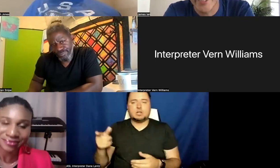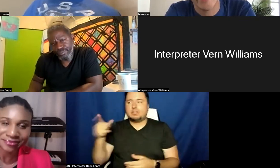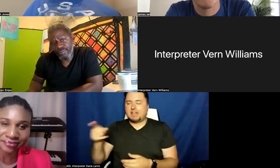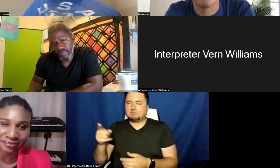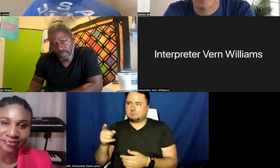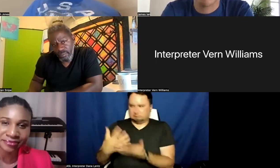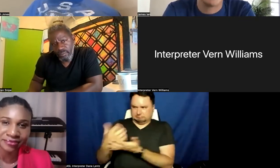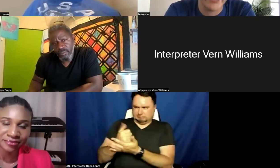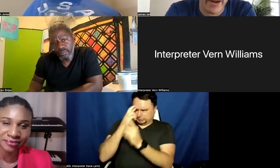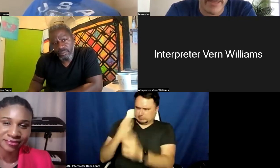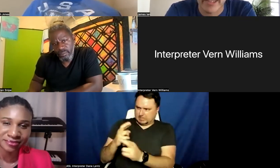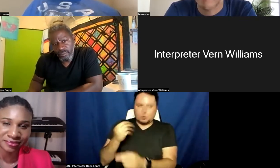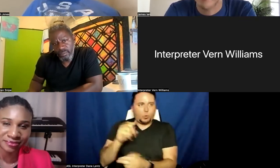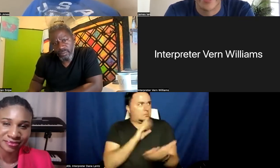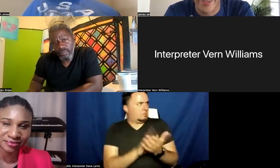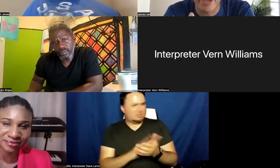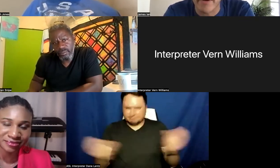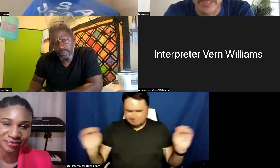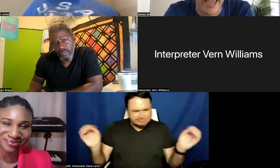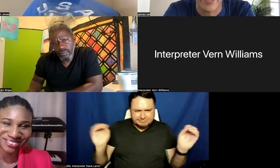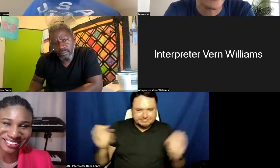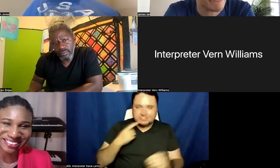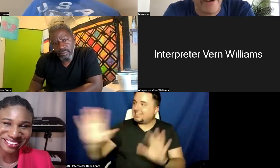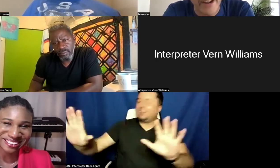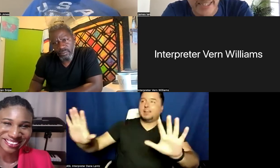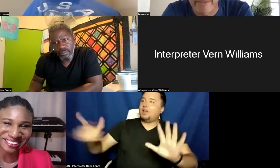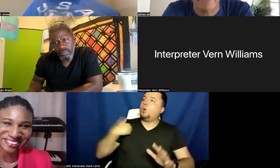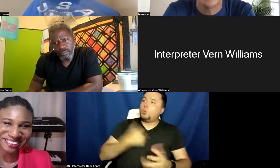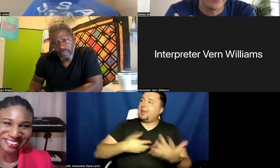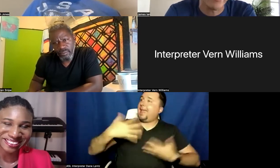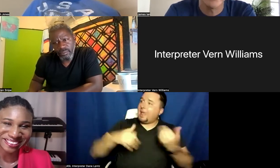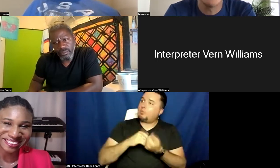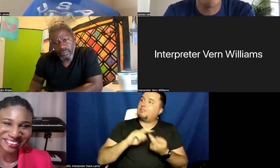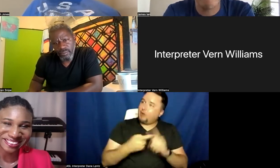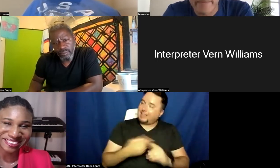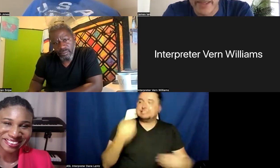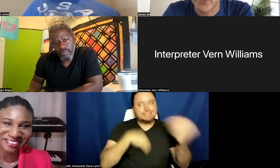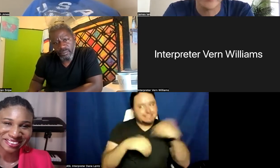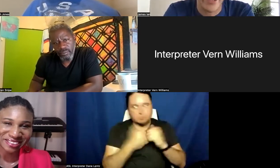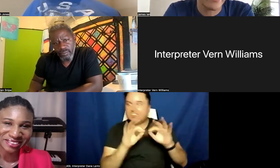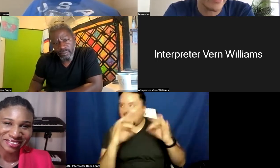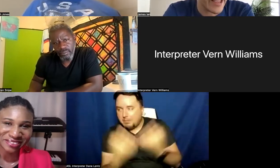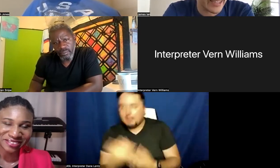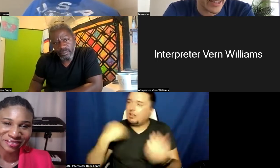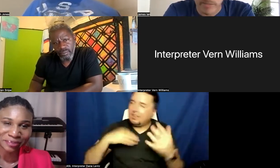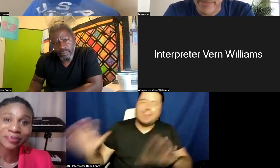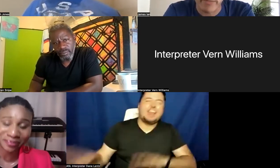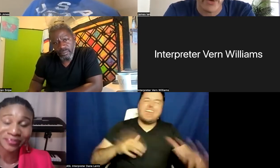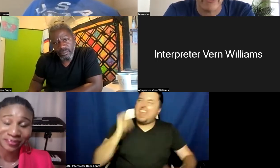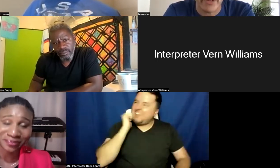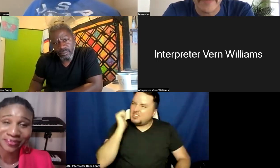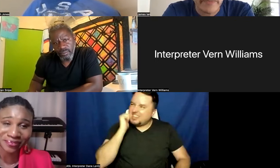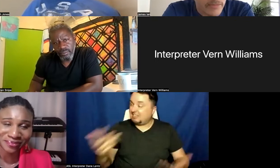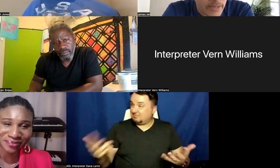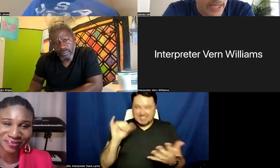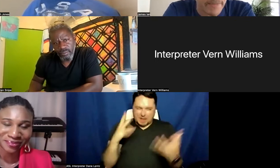or praise or anything. And just be like, hey, we're just hanging out with our friends, having a meal with family, doing the everyday things, and that's